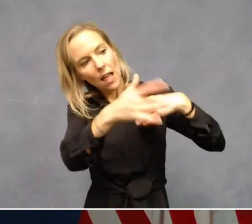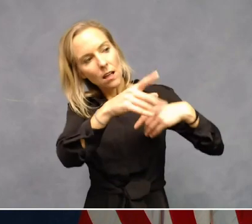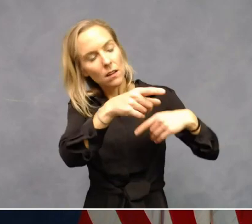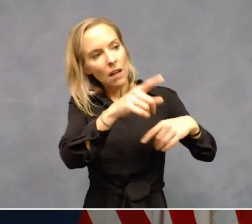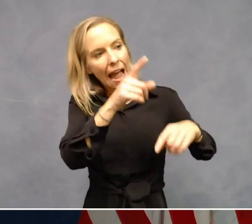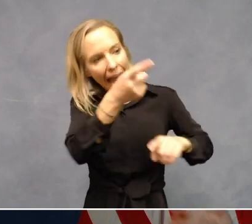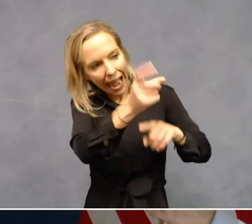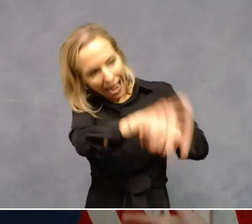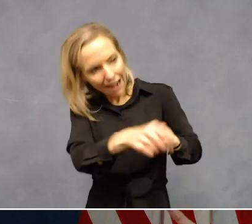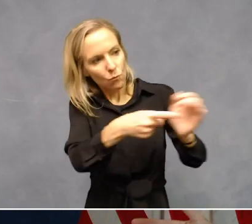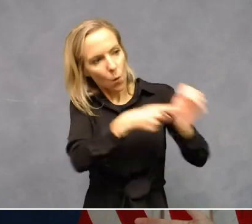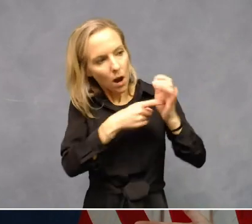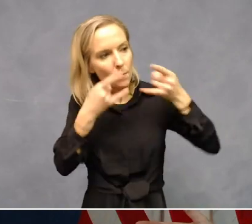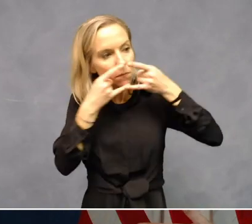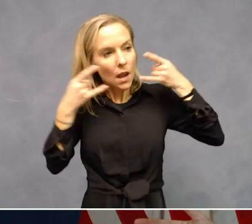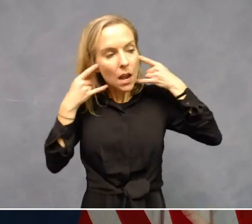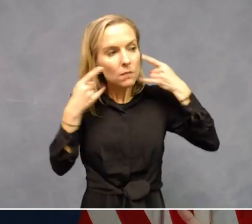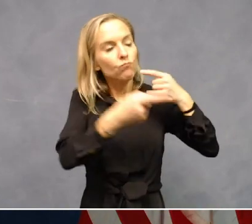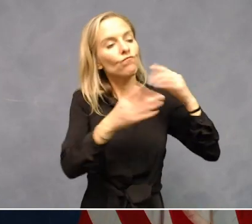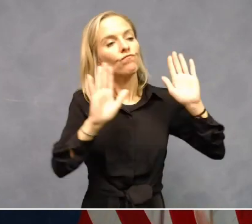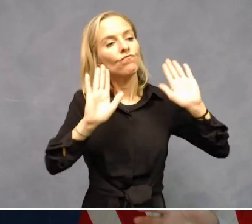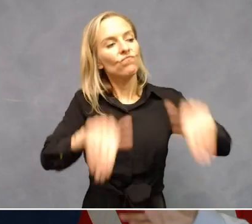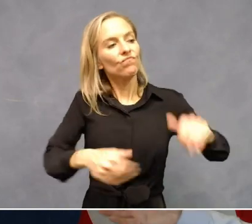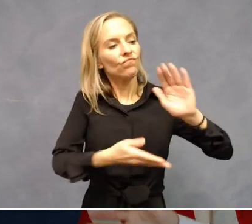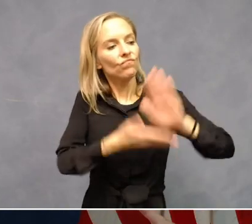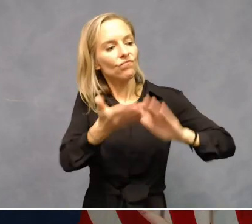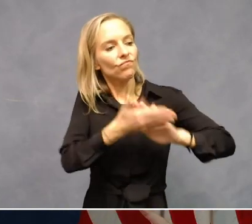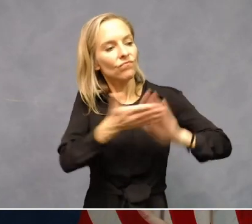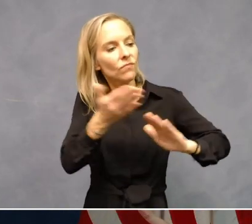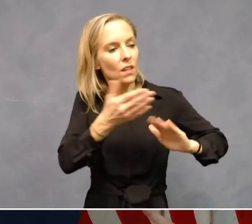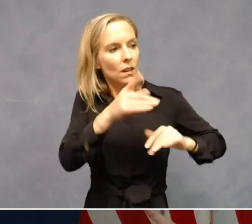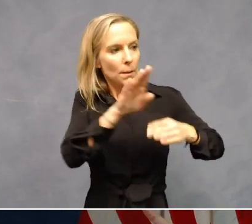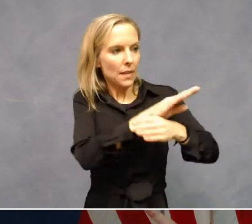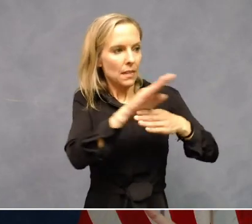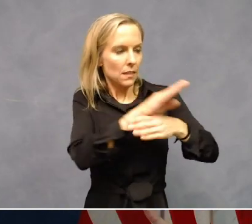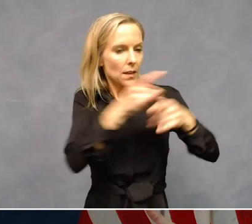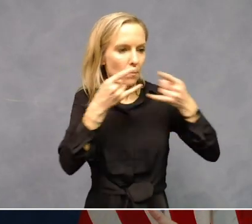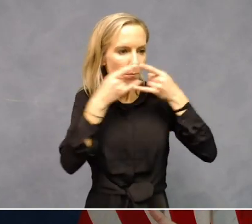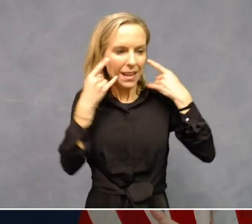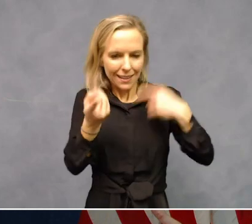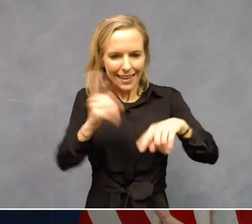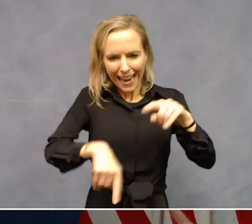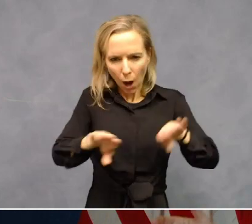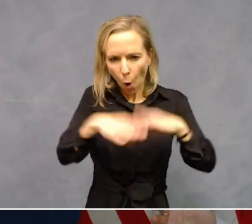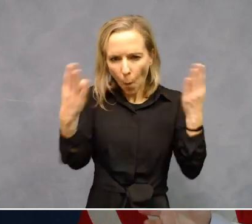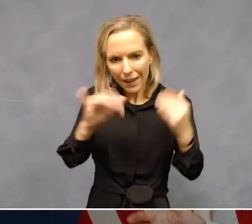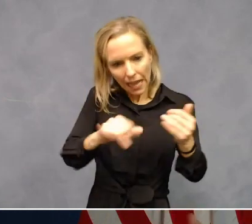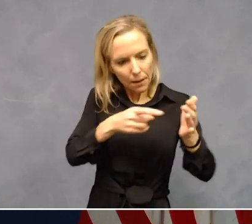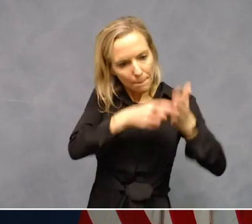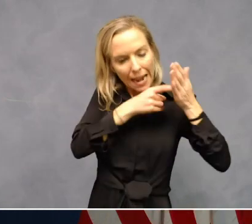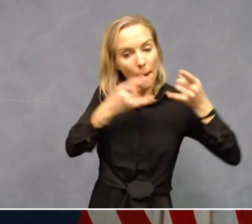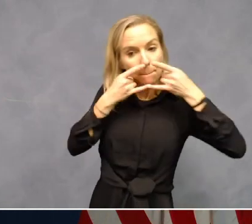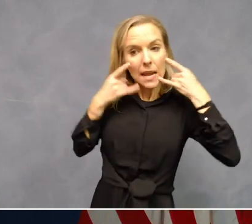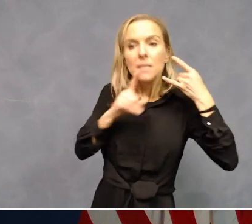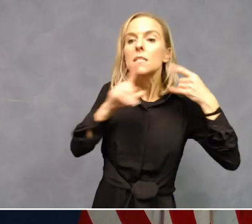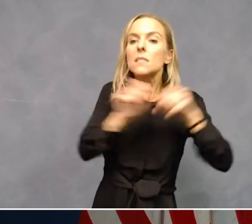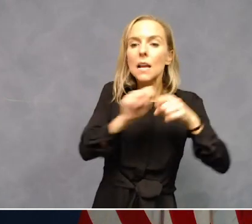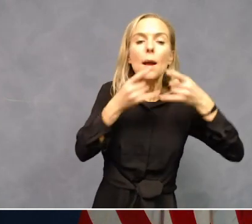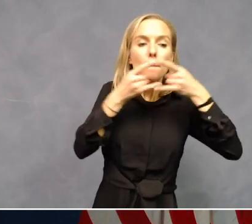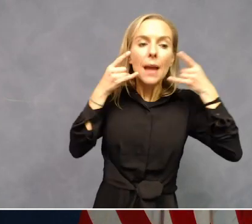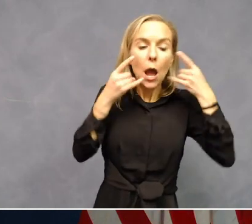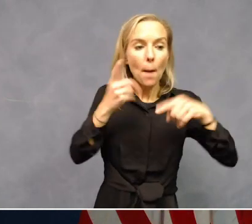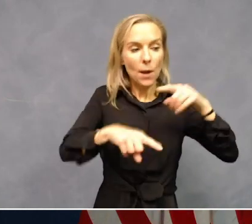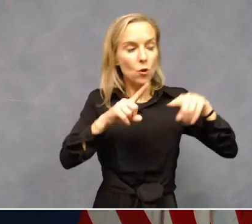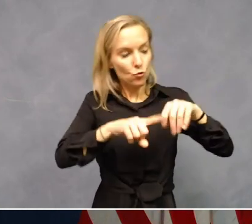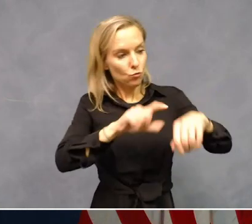masks, and they run the facility without people wearing masks, well, they're not allowed to be open right now. That's a mandate. And enforcement is a challenge.